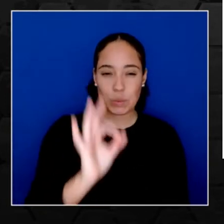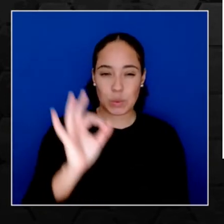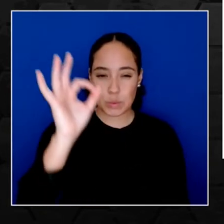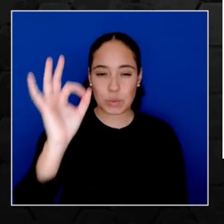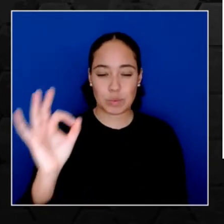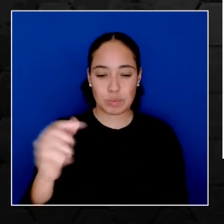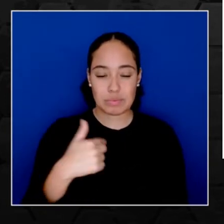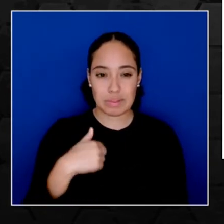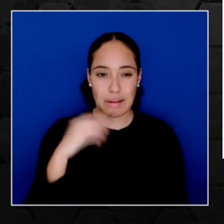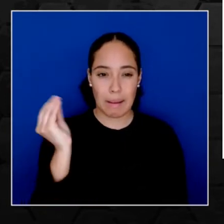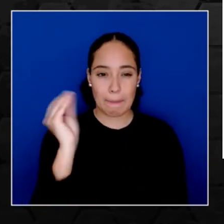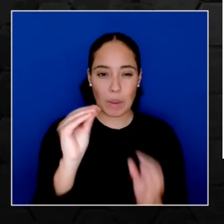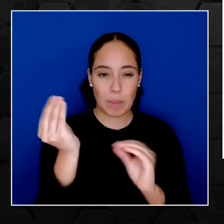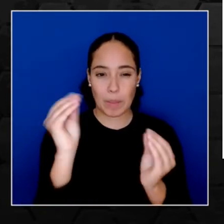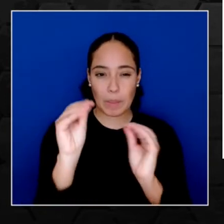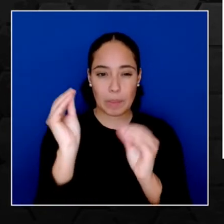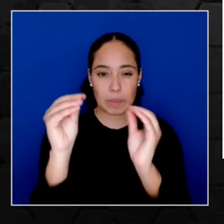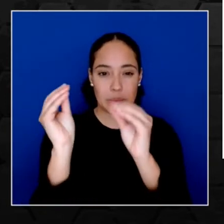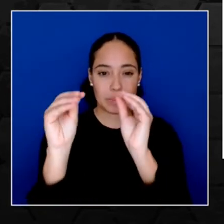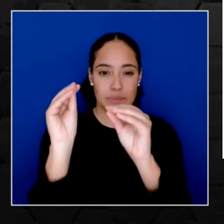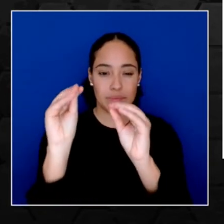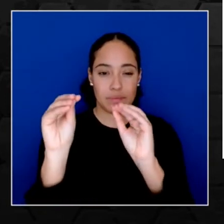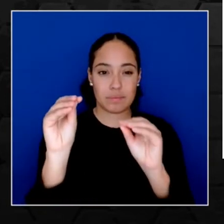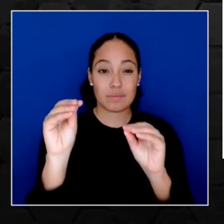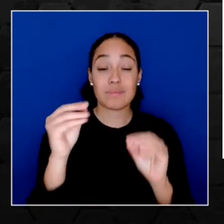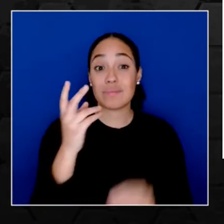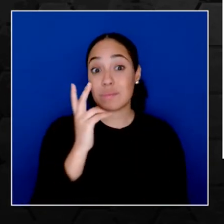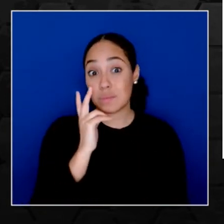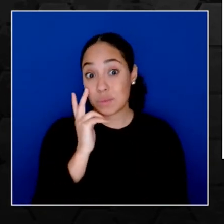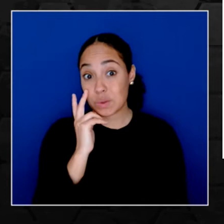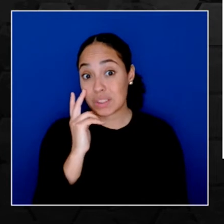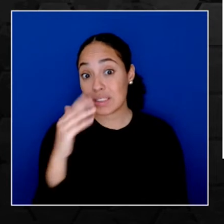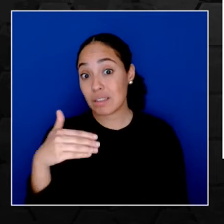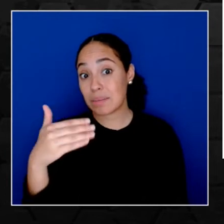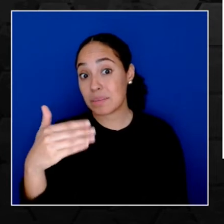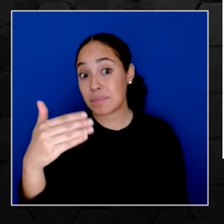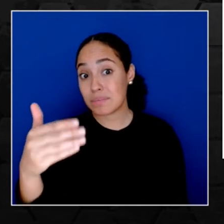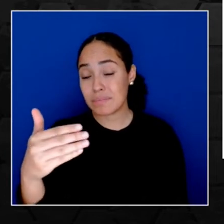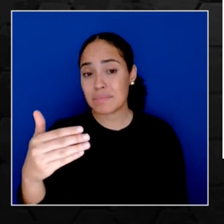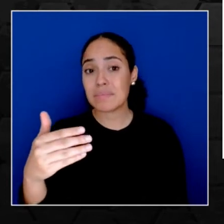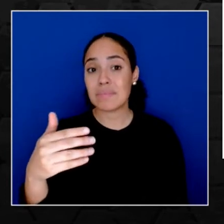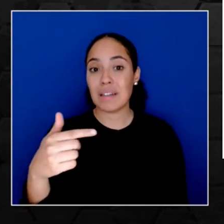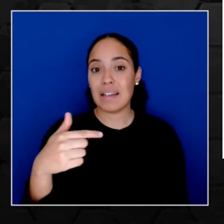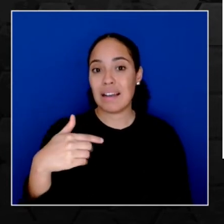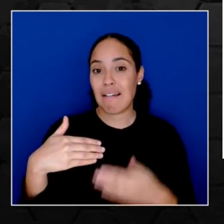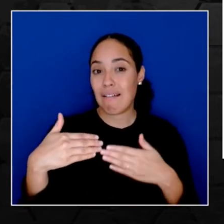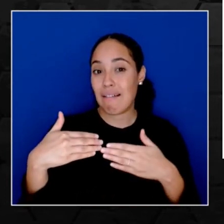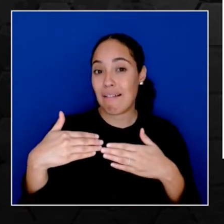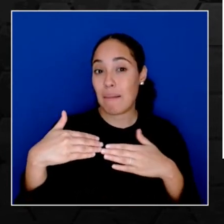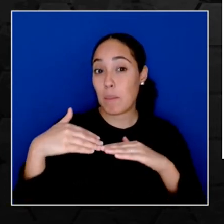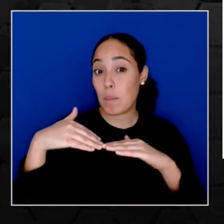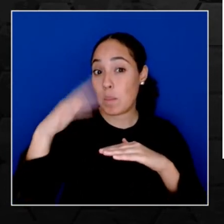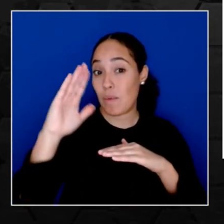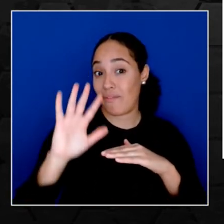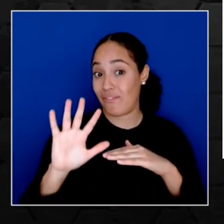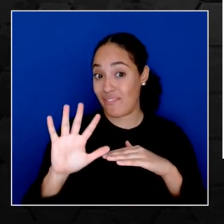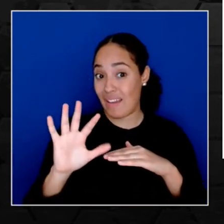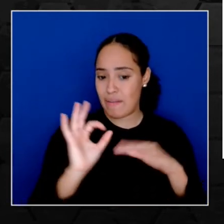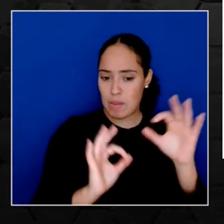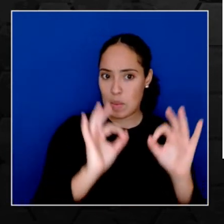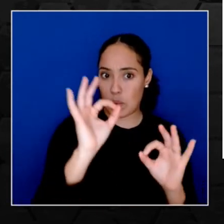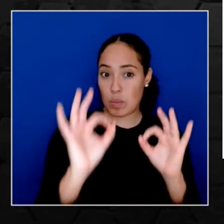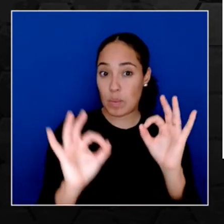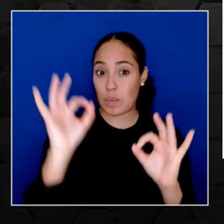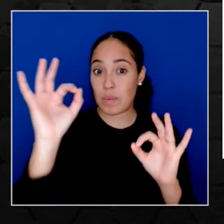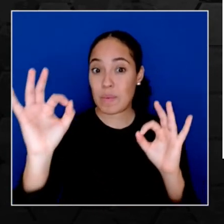if you see after 5, why it happened only for 5, because it use only 5 tensors, because if I remove the dispose